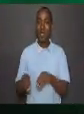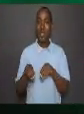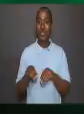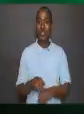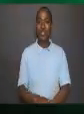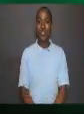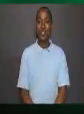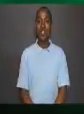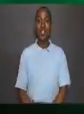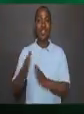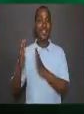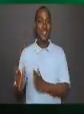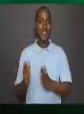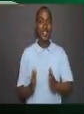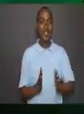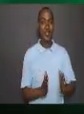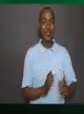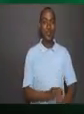Students, let's get ready.